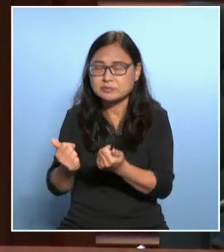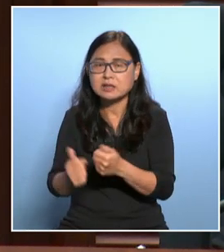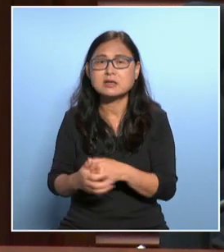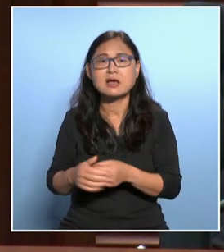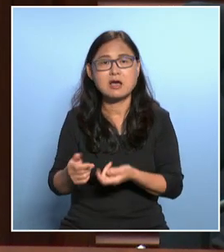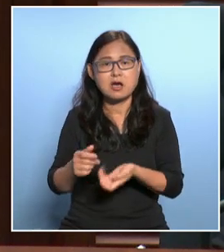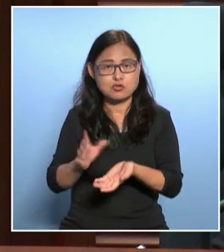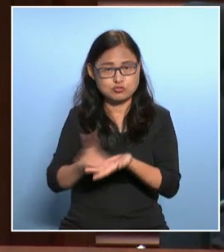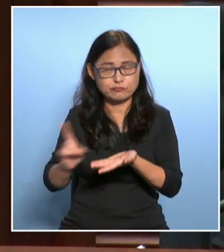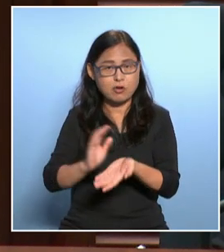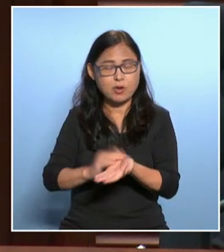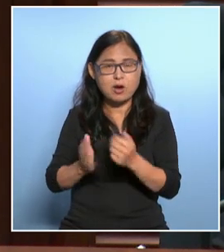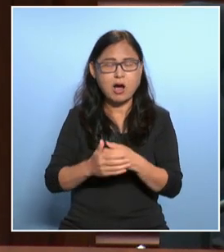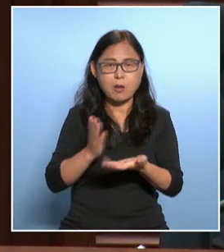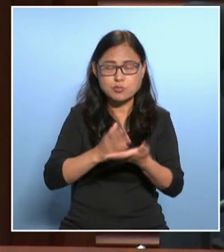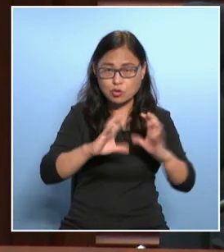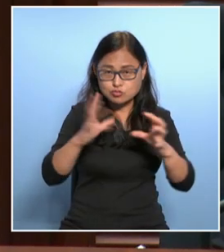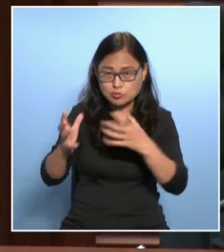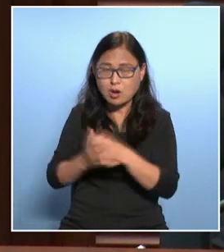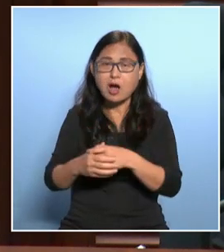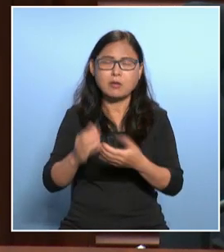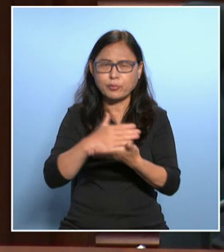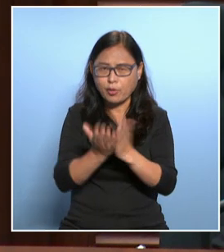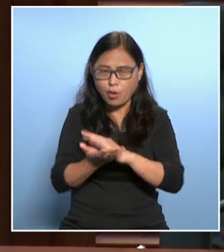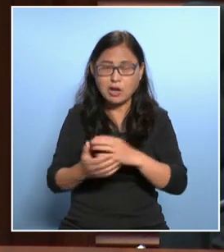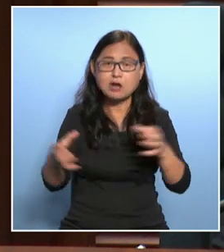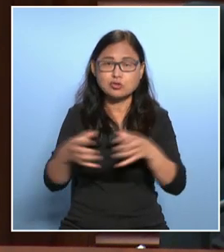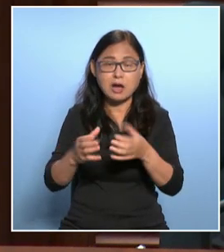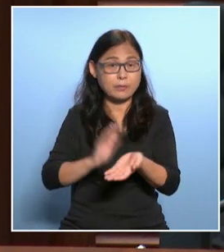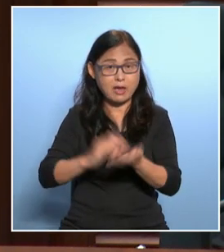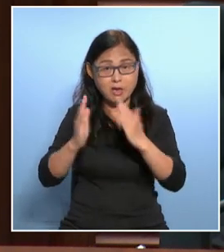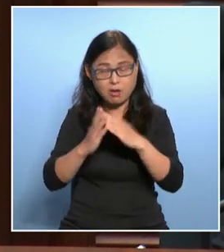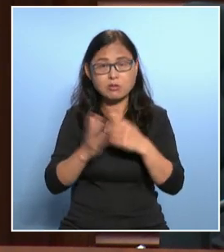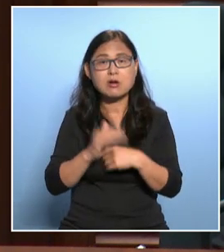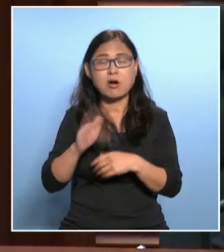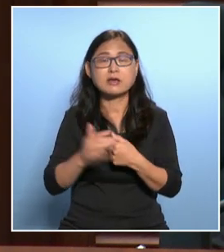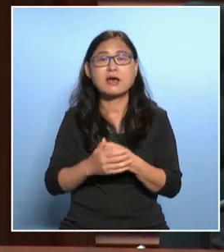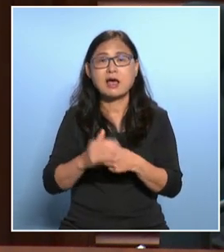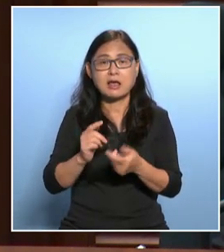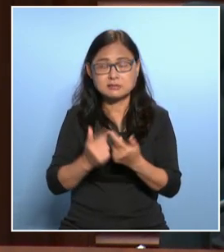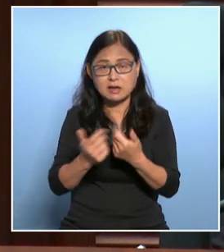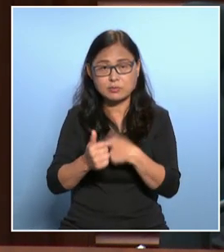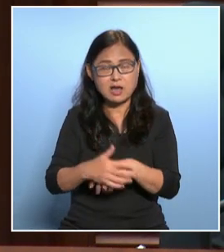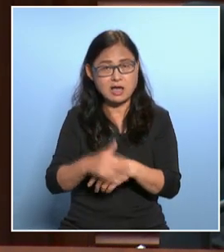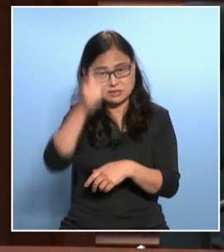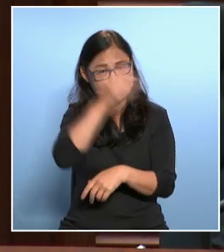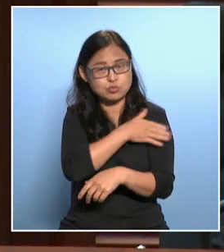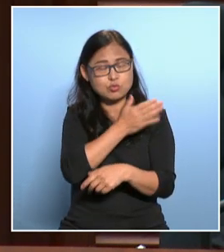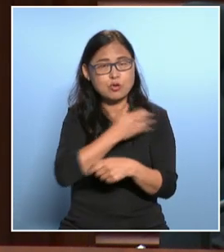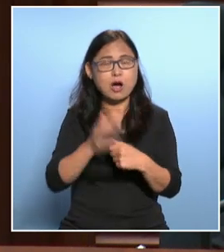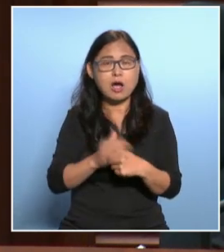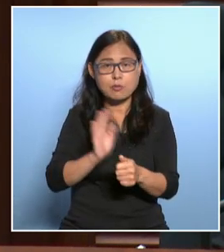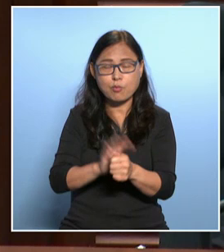New cases may be referred to another suitable SOPC in the same cluster to balance the distribution of